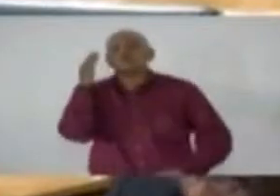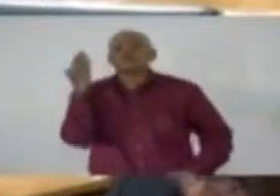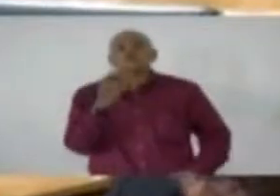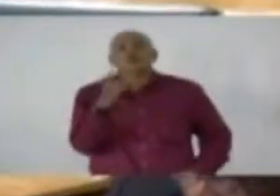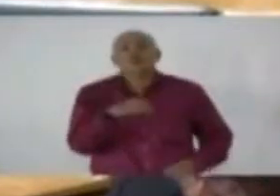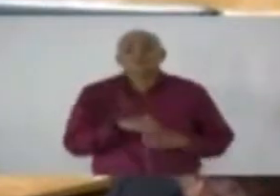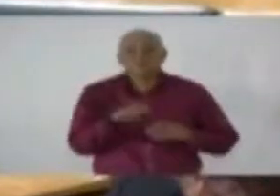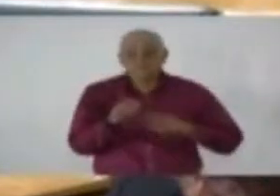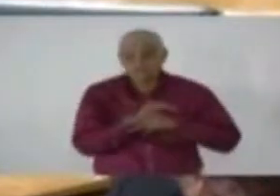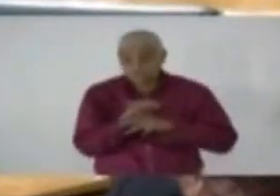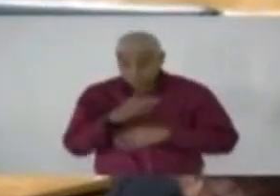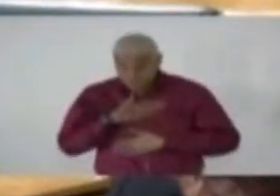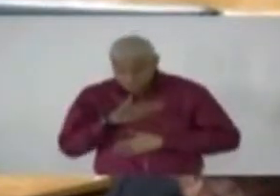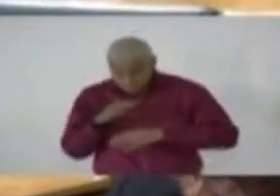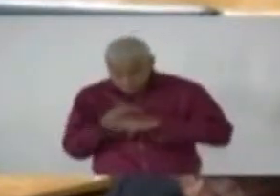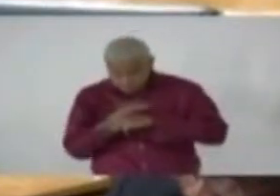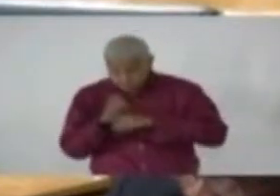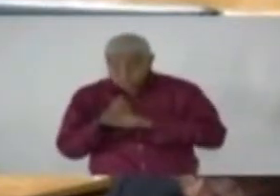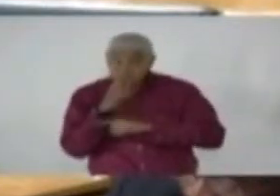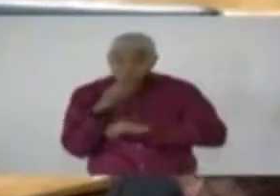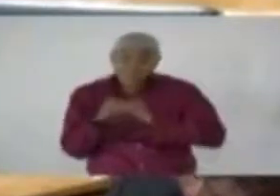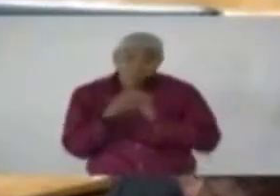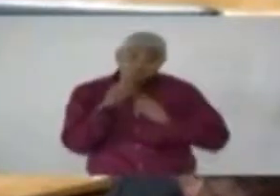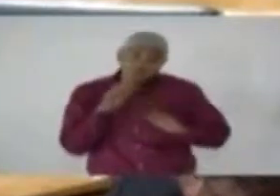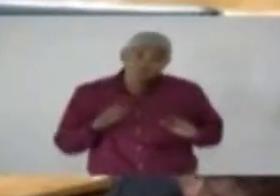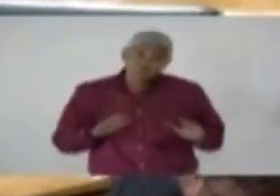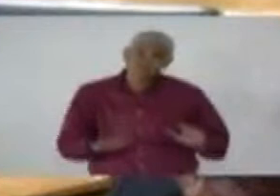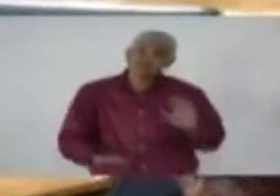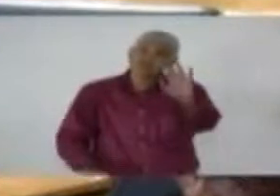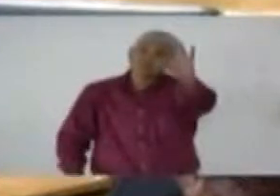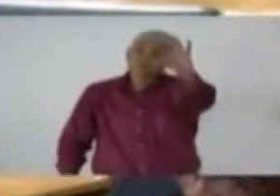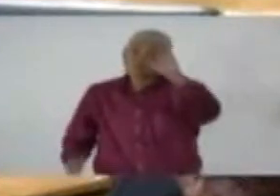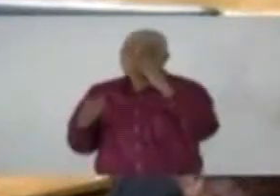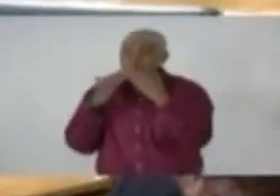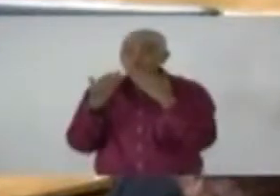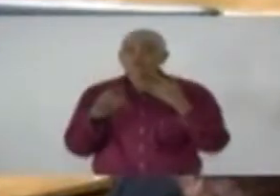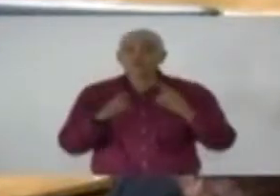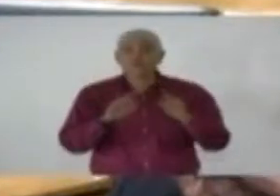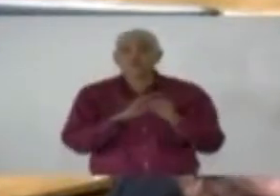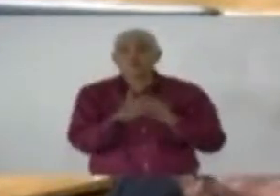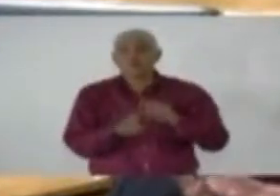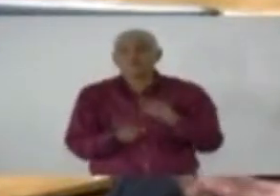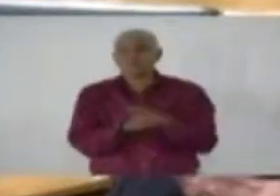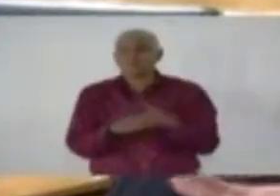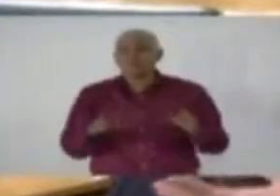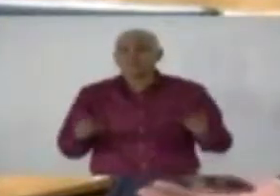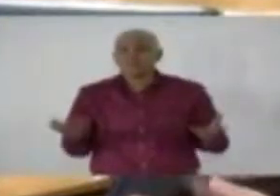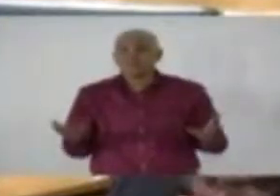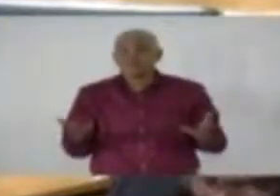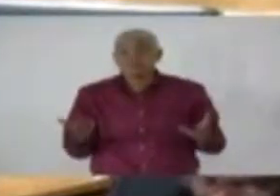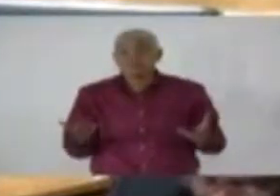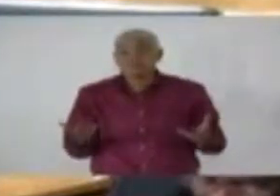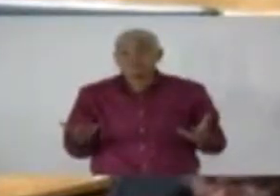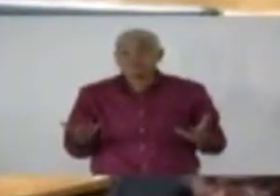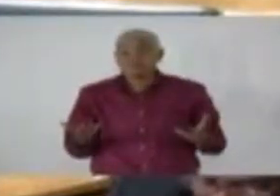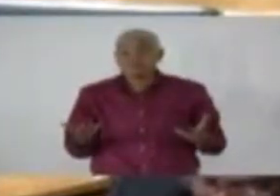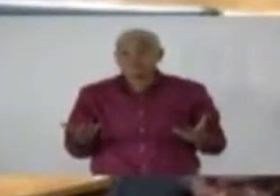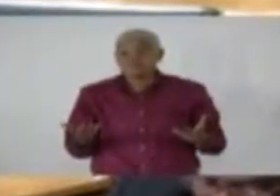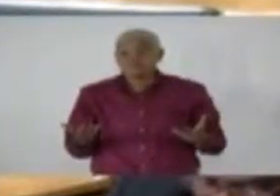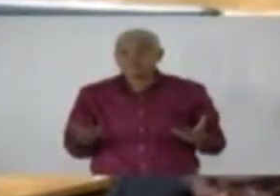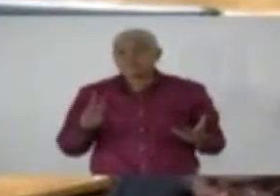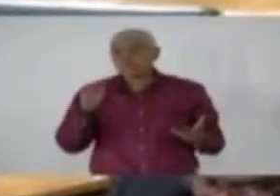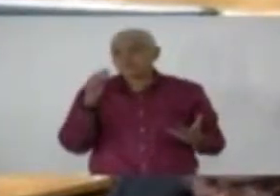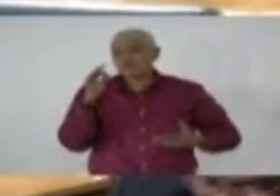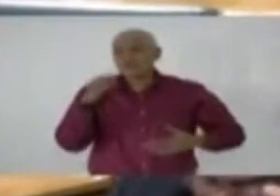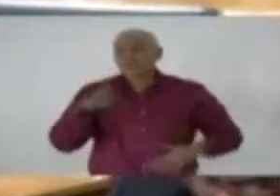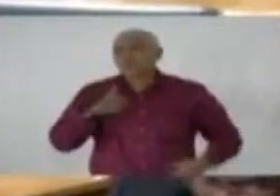this ministry, my ministry, has also performed extremely well during the pandemic. At the end of 2019,